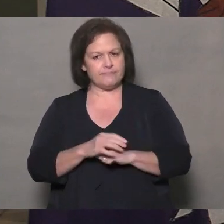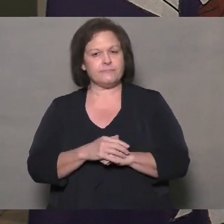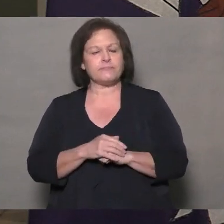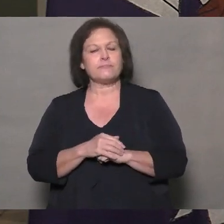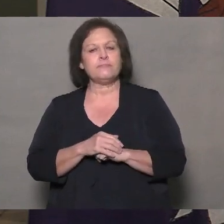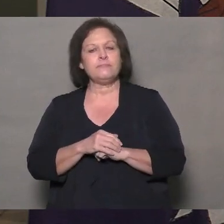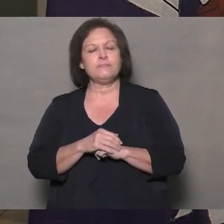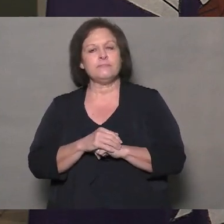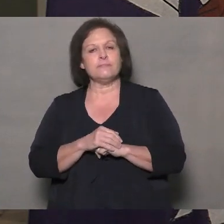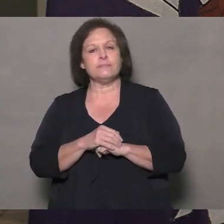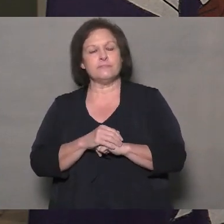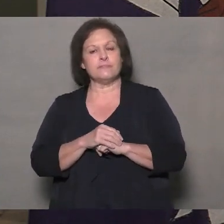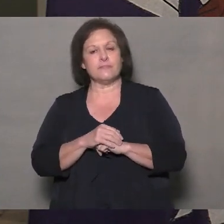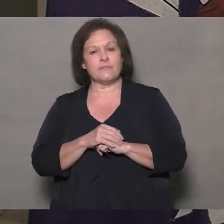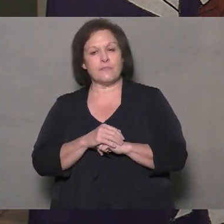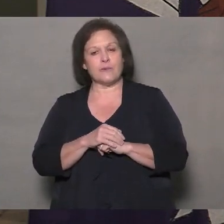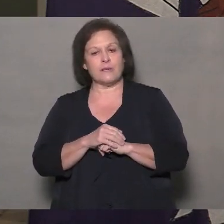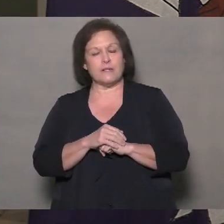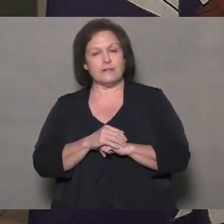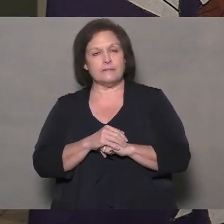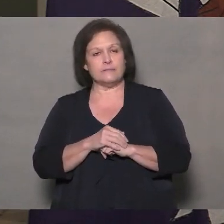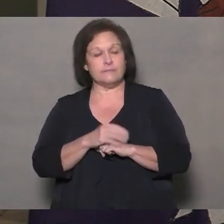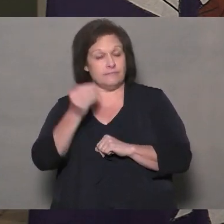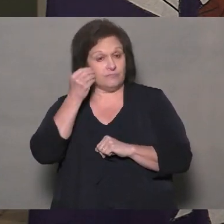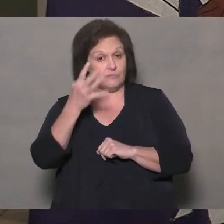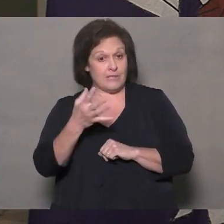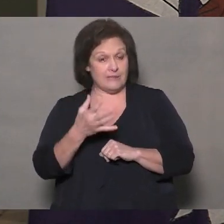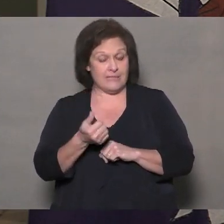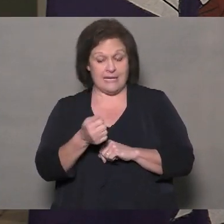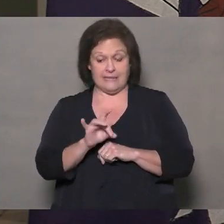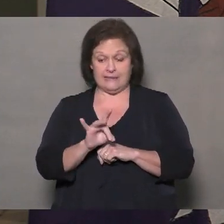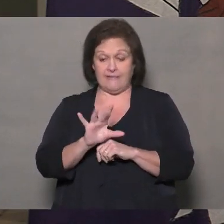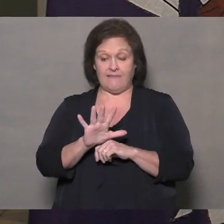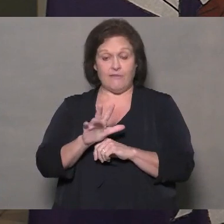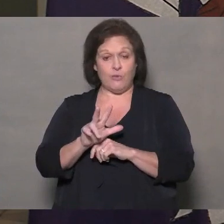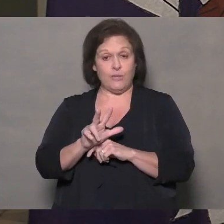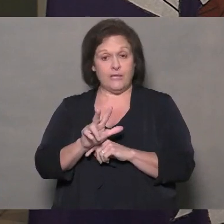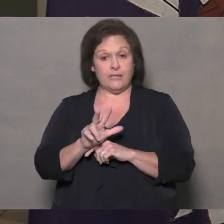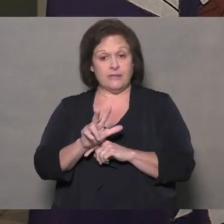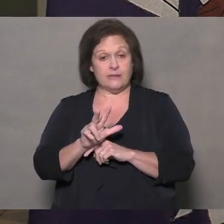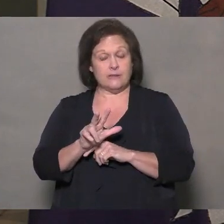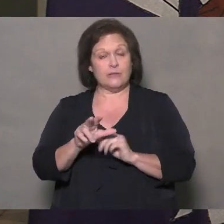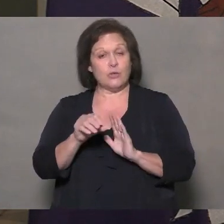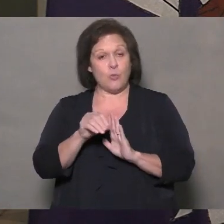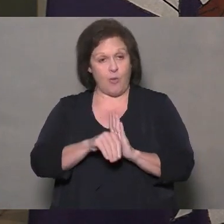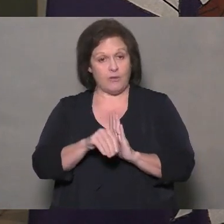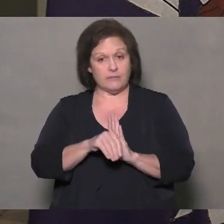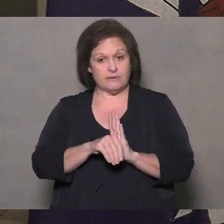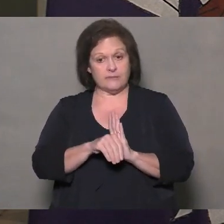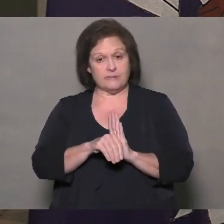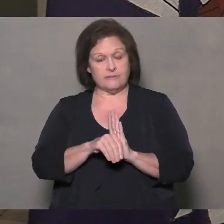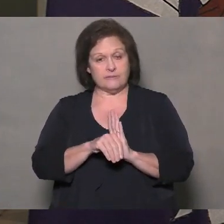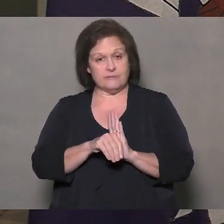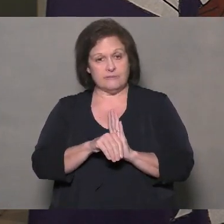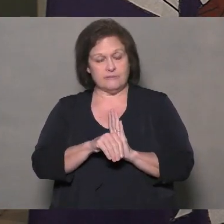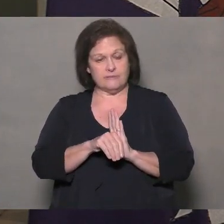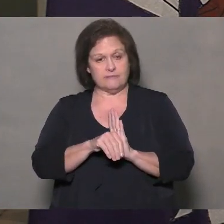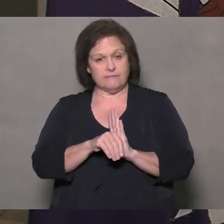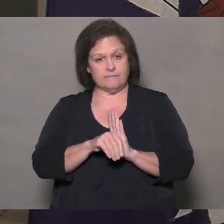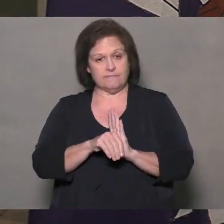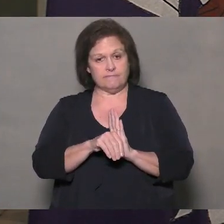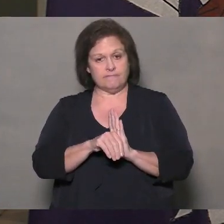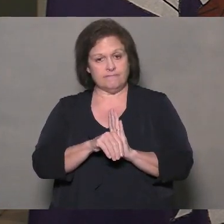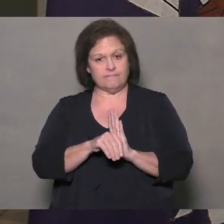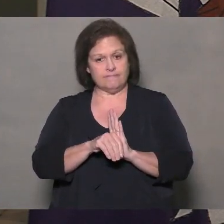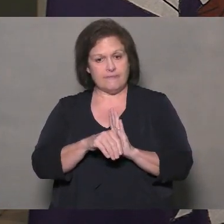Let me remind you, in 1853, New Orleans was in the throes